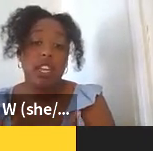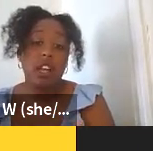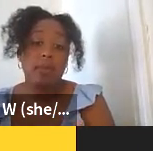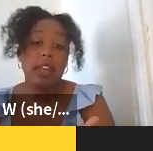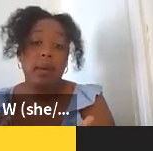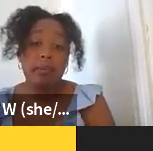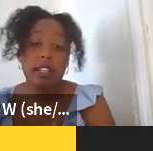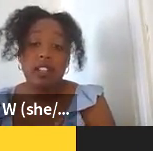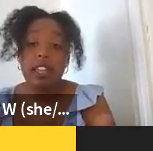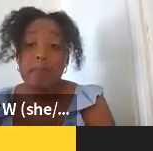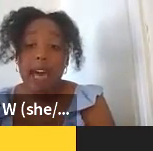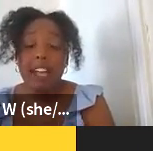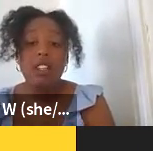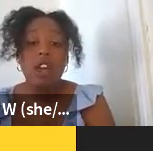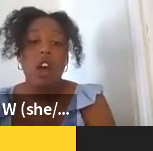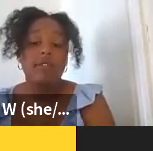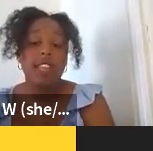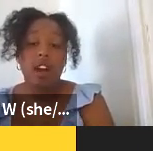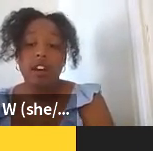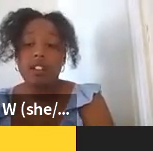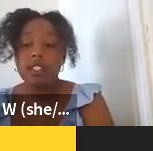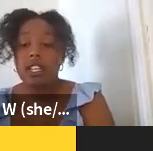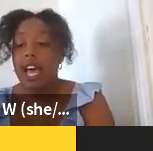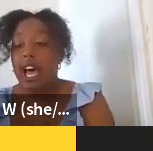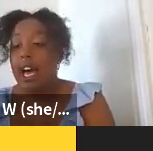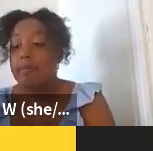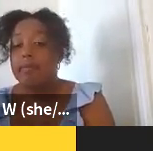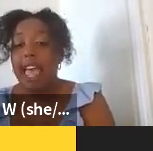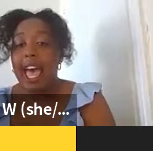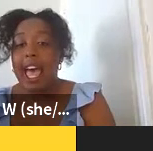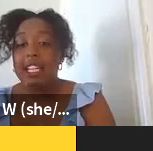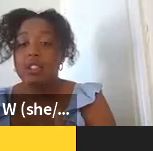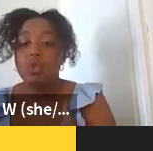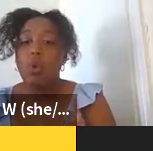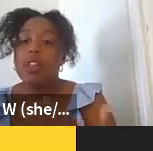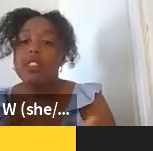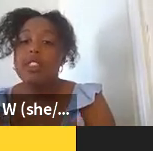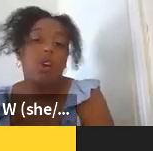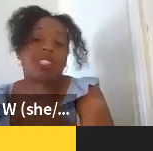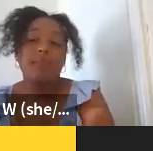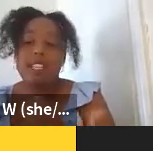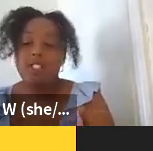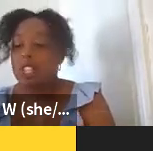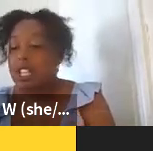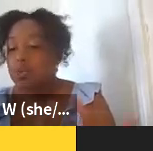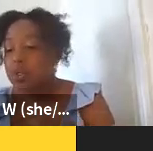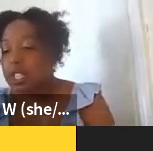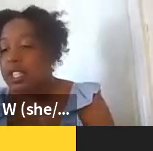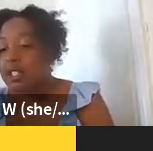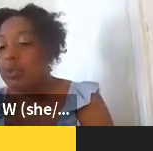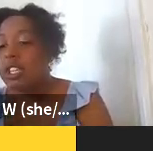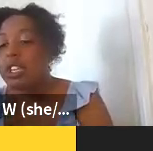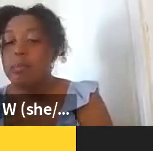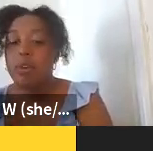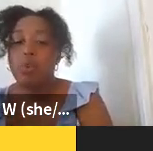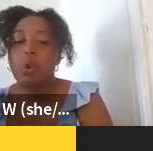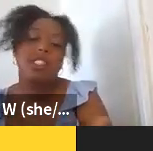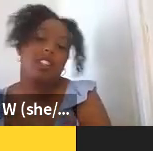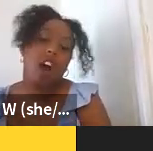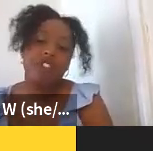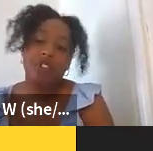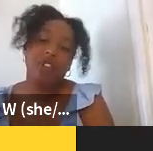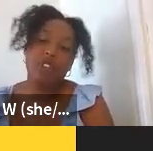social, economic, and political impact of that art? And you know, what is the message? That's really